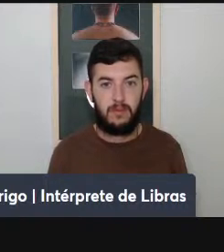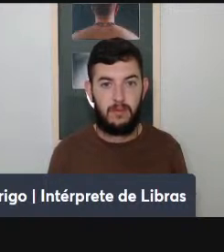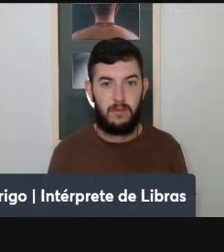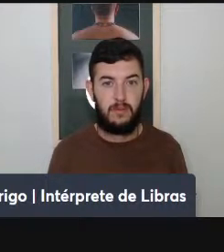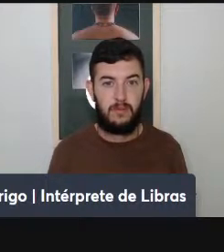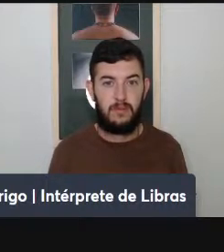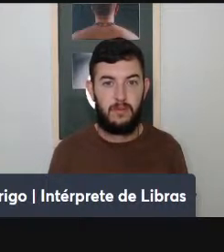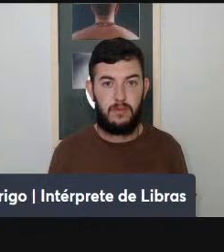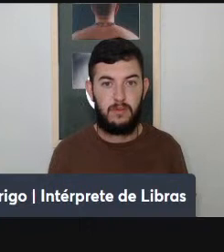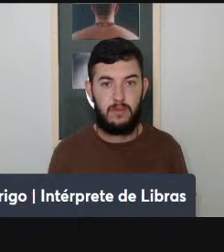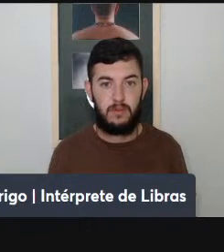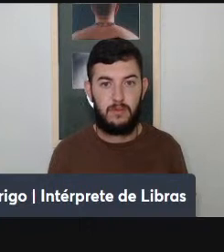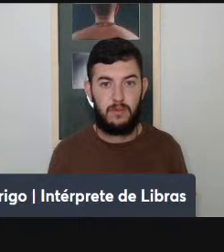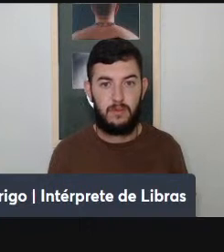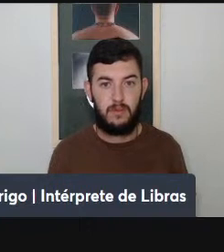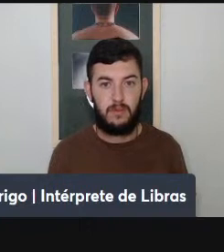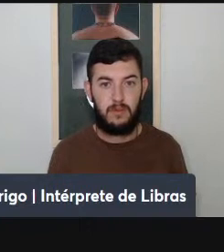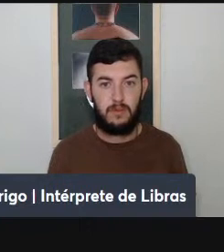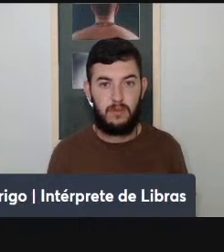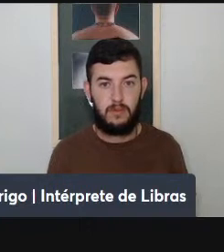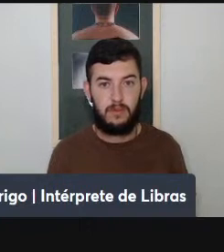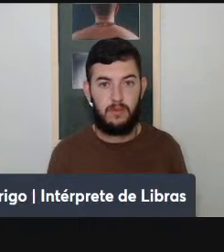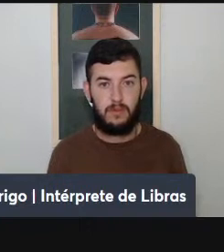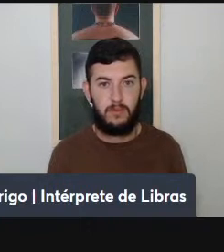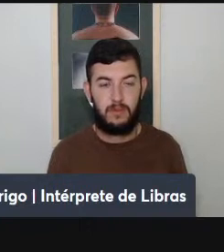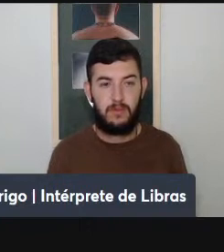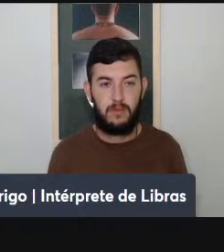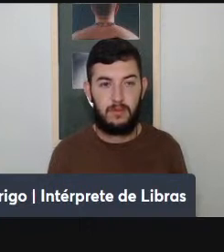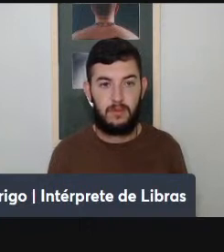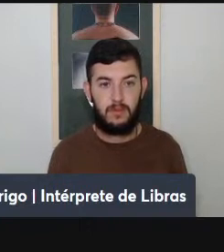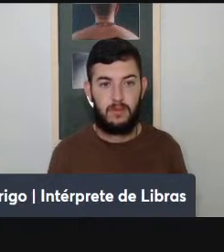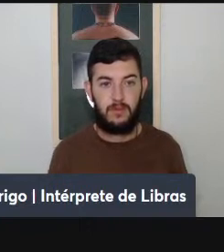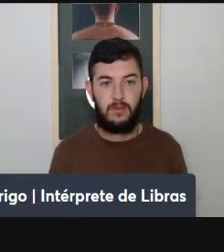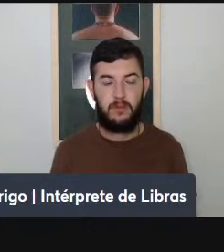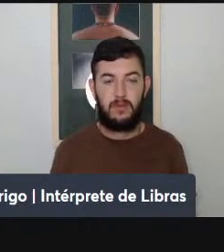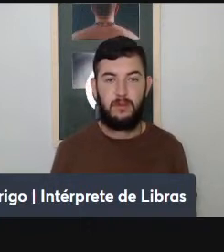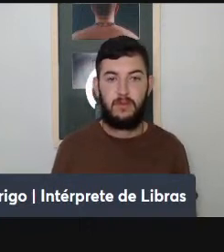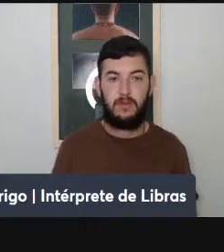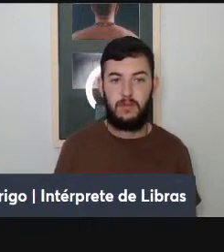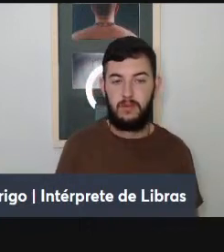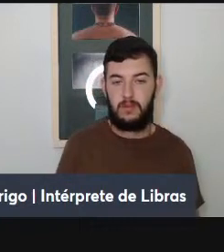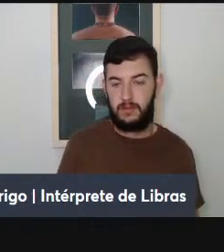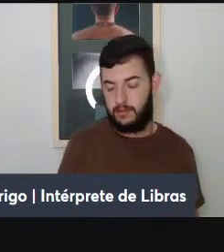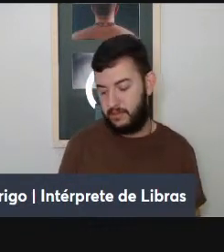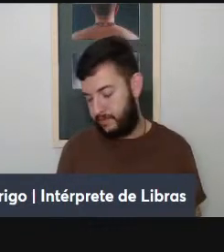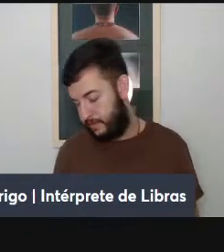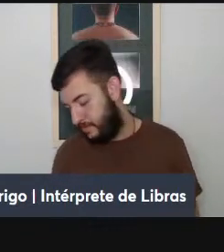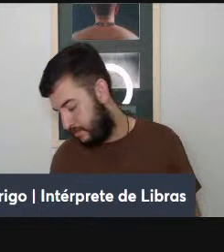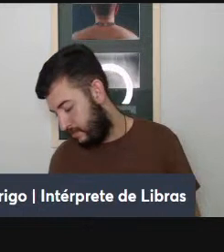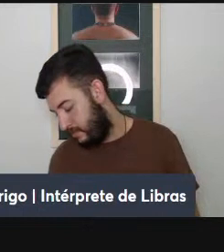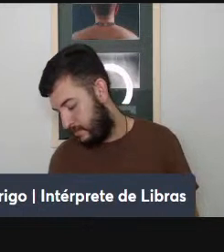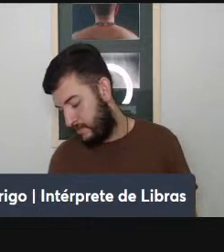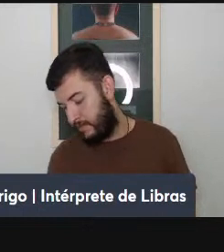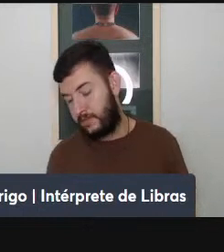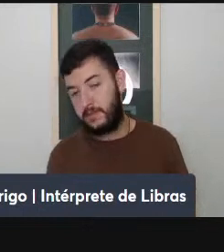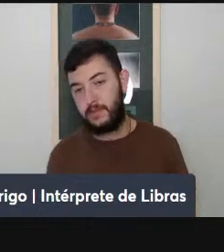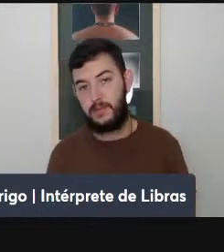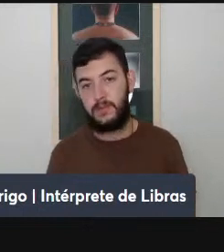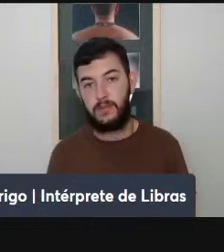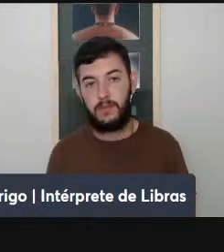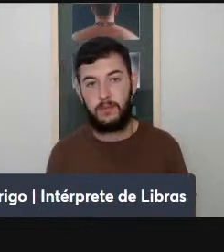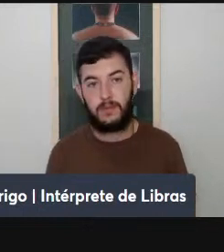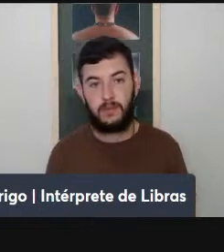of knowledge and understanding outside the academic world in our own societies. So I've